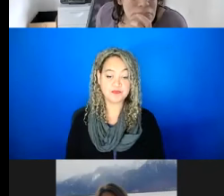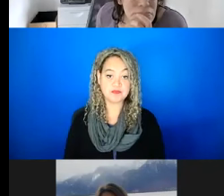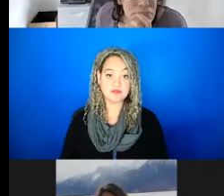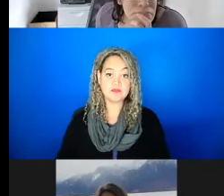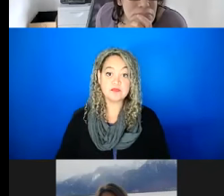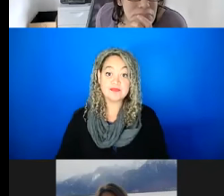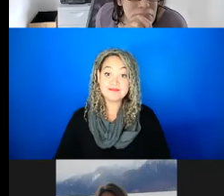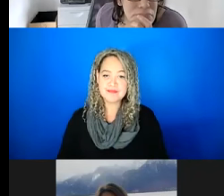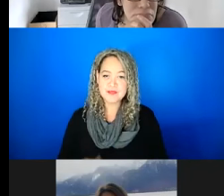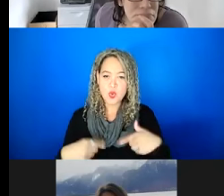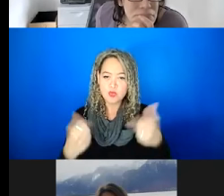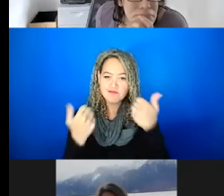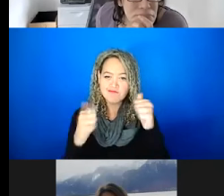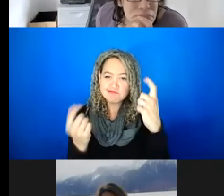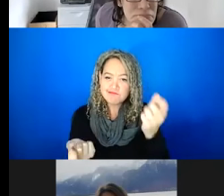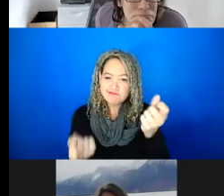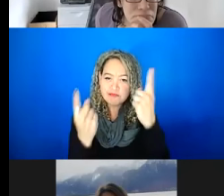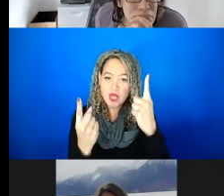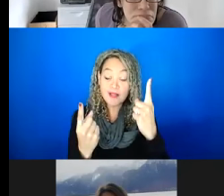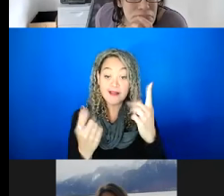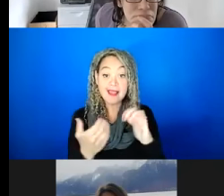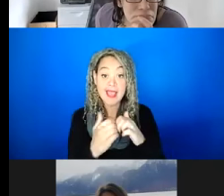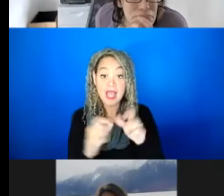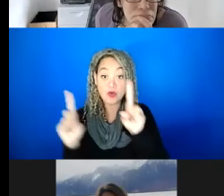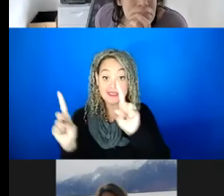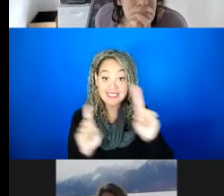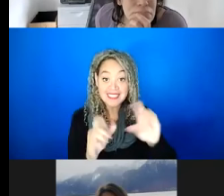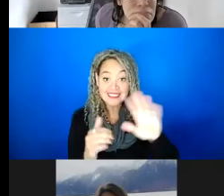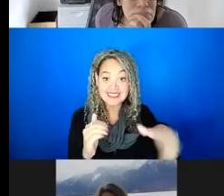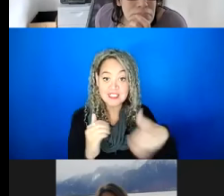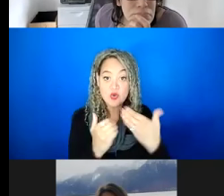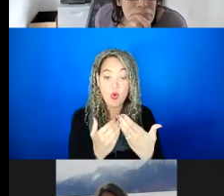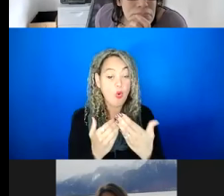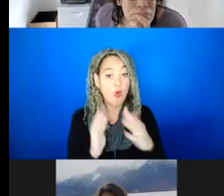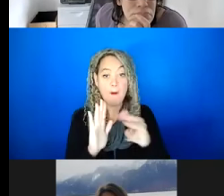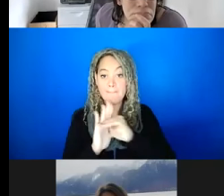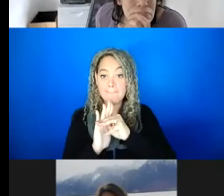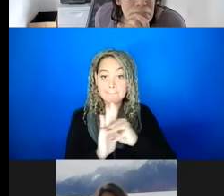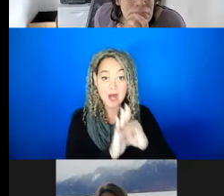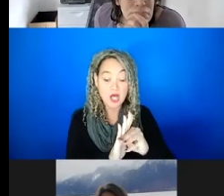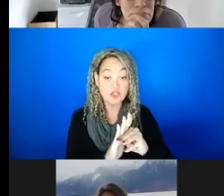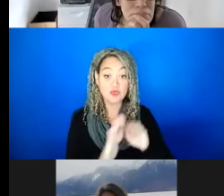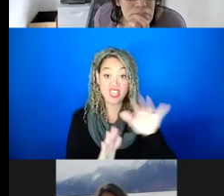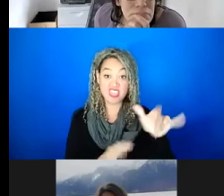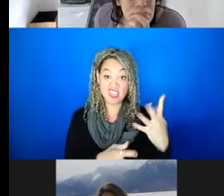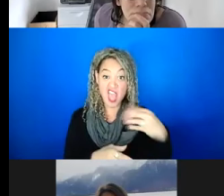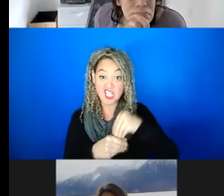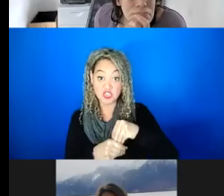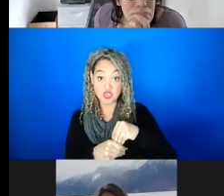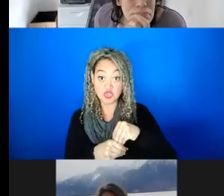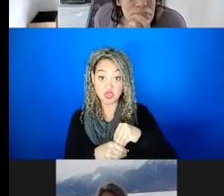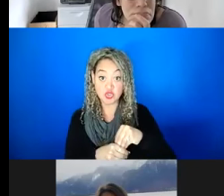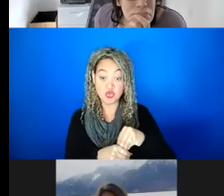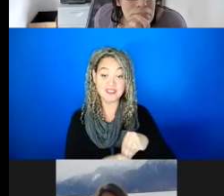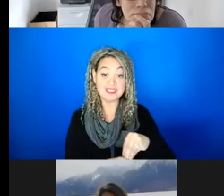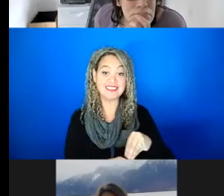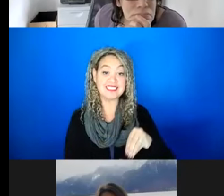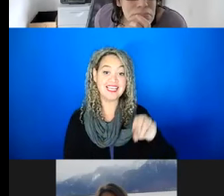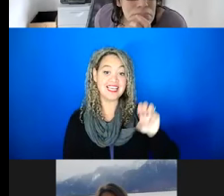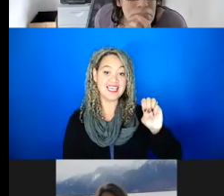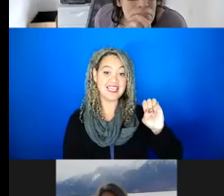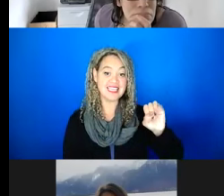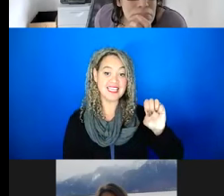tried to understand this by testing all the major models out there, including our synchrony model,